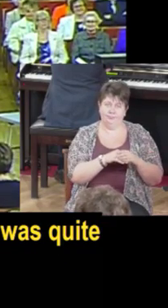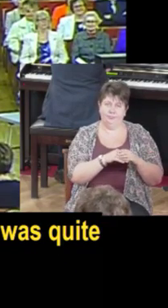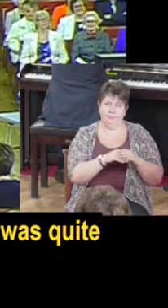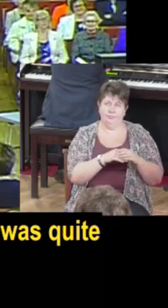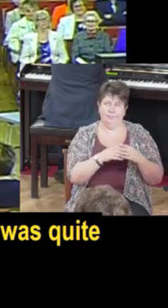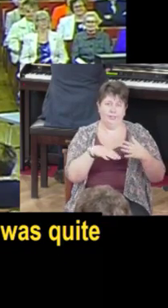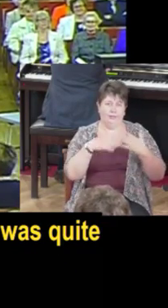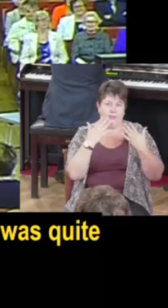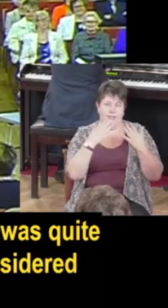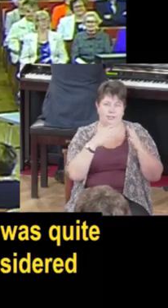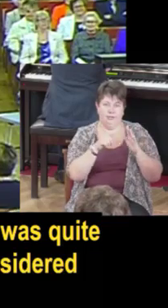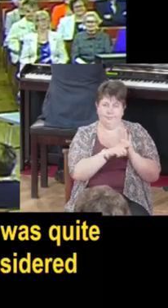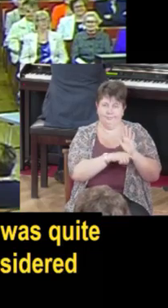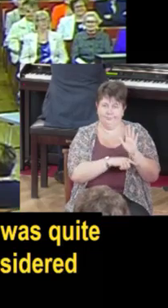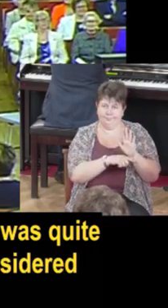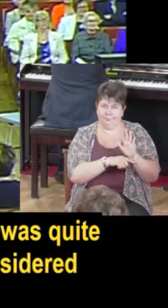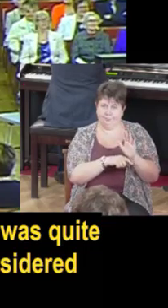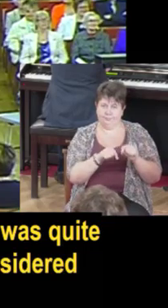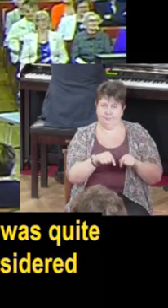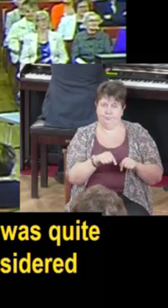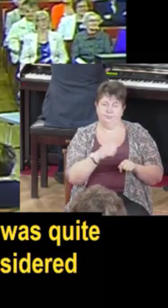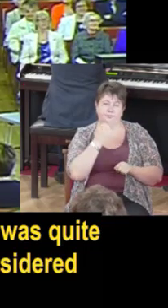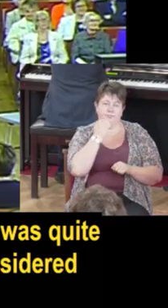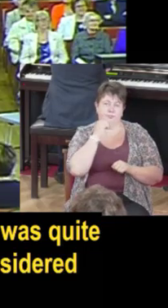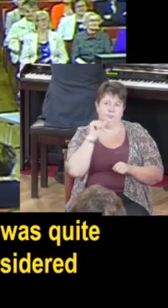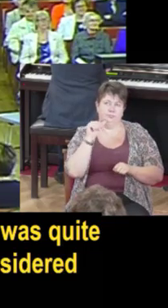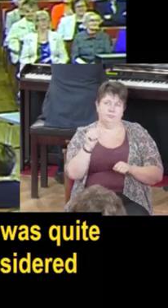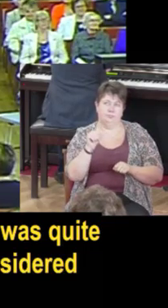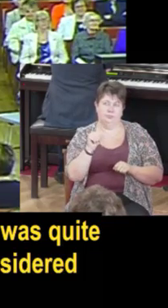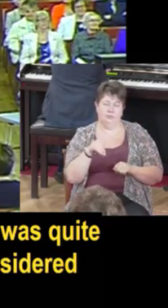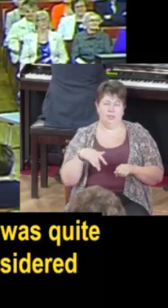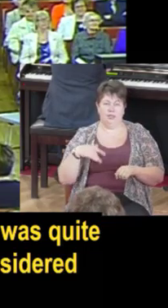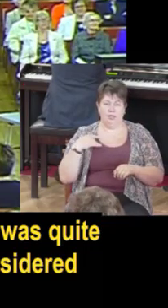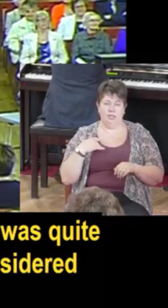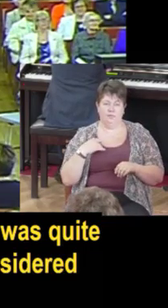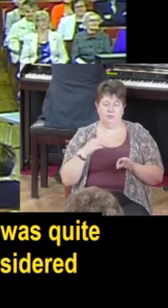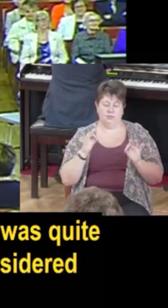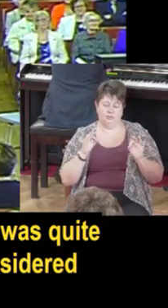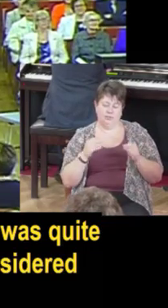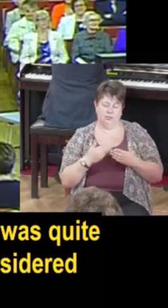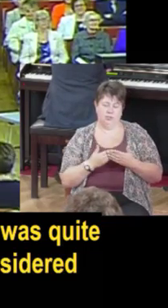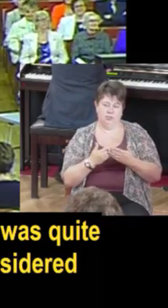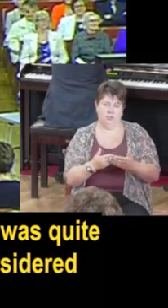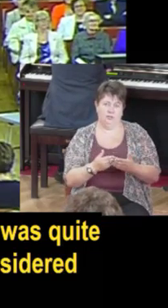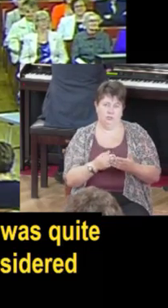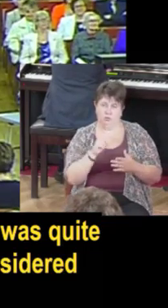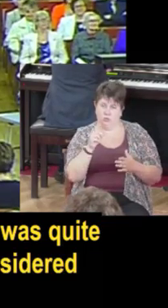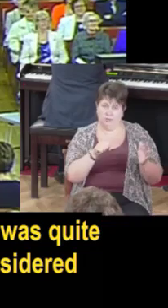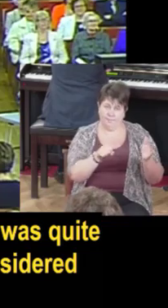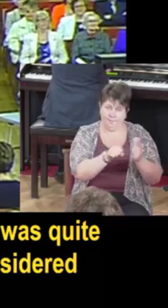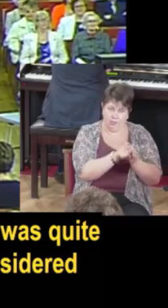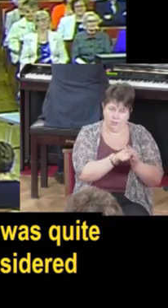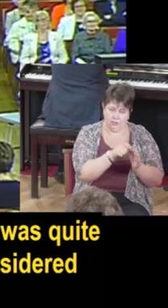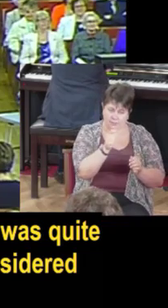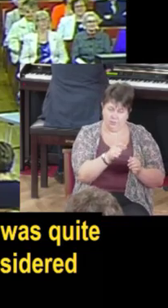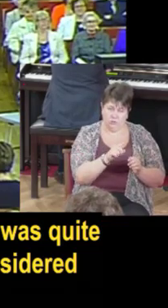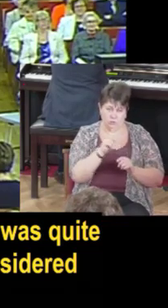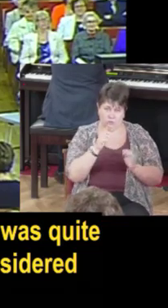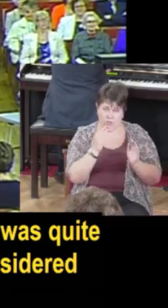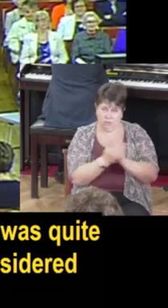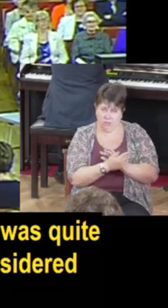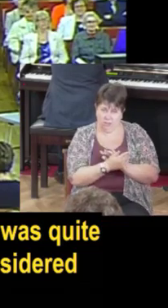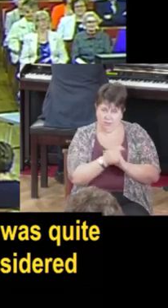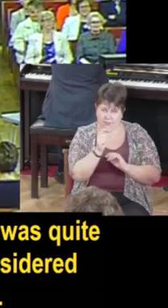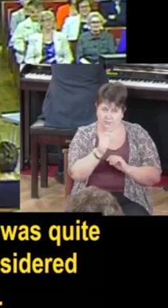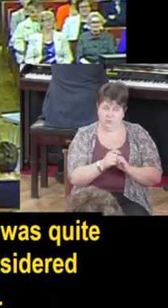commandment. There it is again, which says life is a precious gift. We've not to murder anybody, we've not to hurt anybody. So